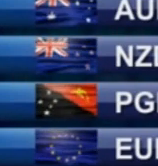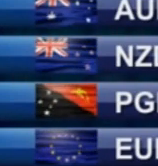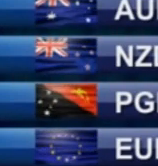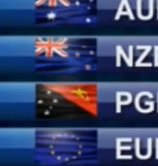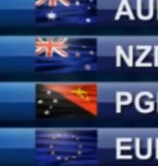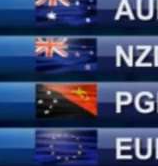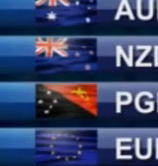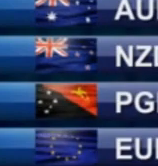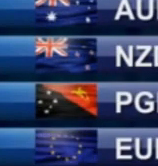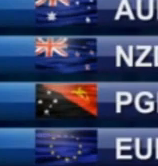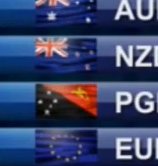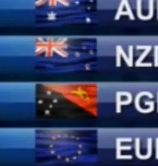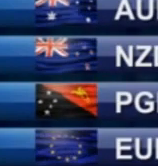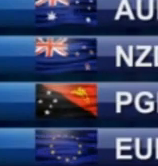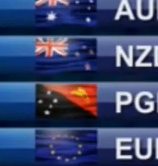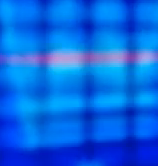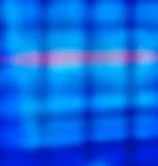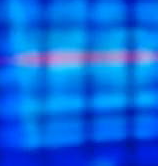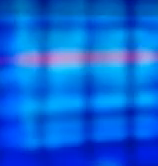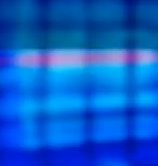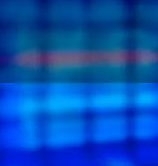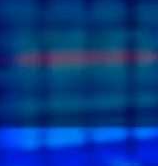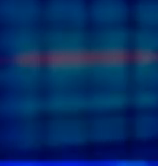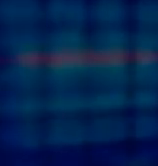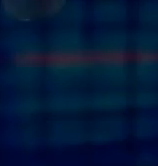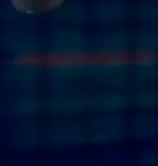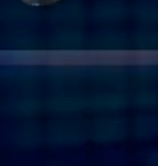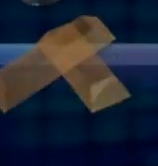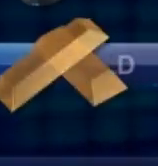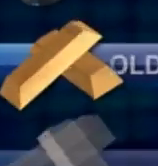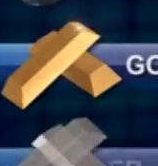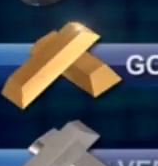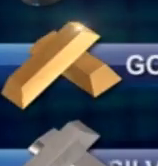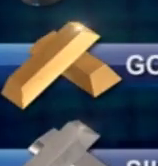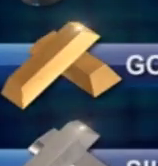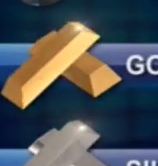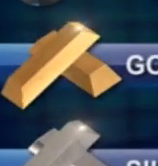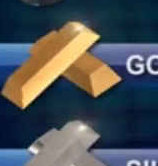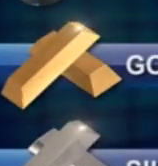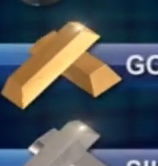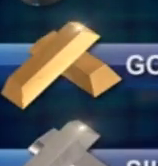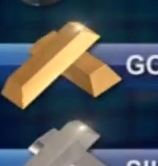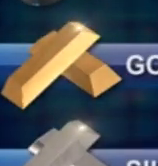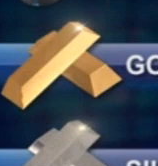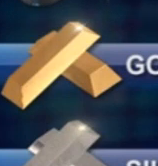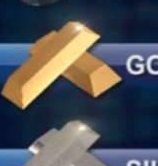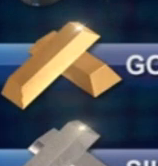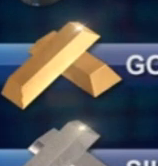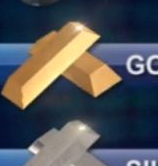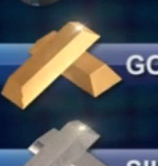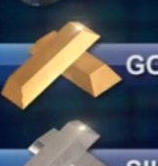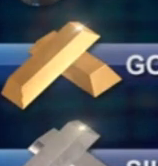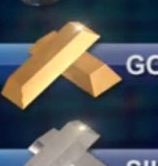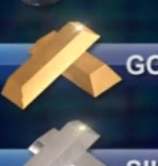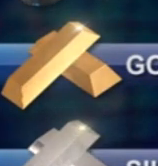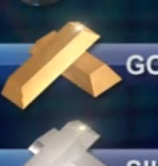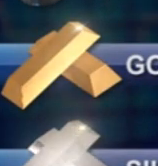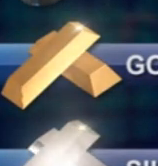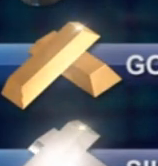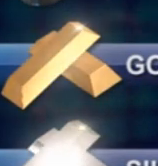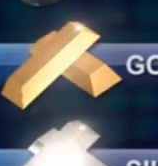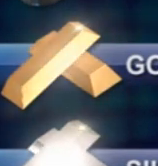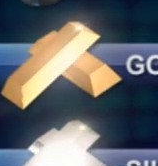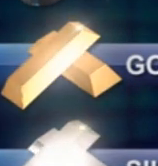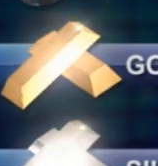international currencies. Prices were up on the commodities market. Oil continues to hold just above $40 a